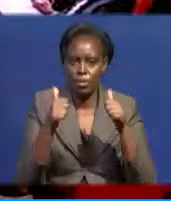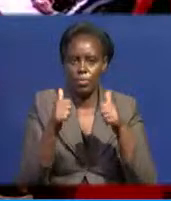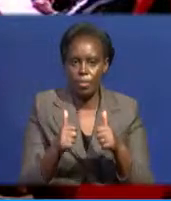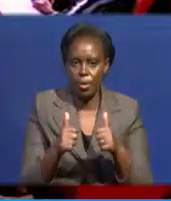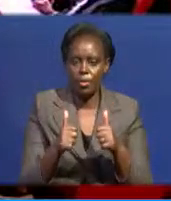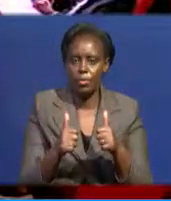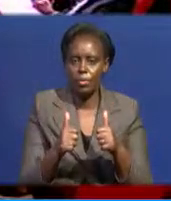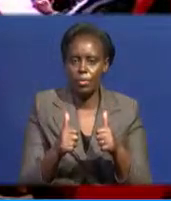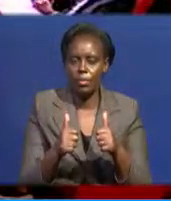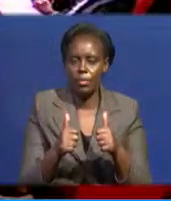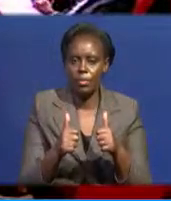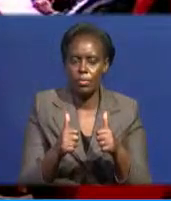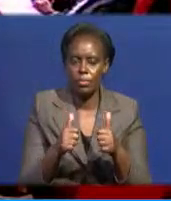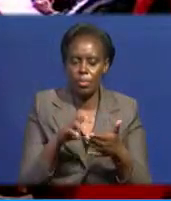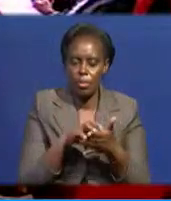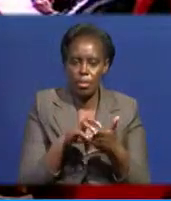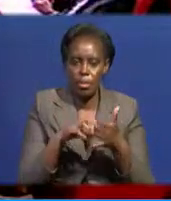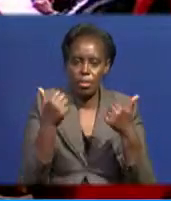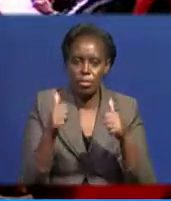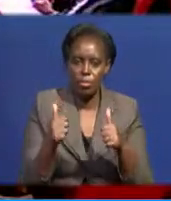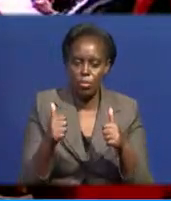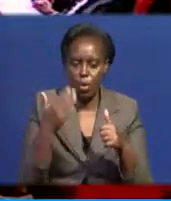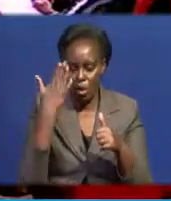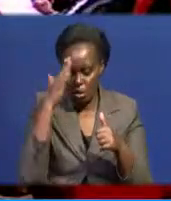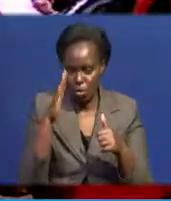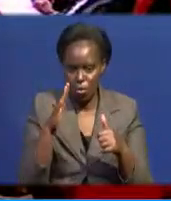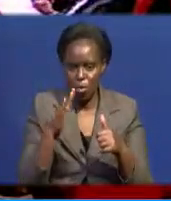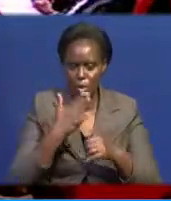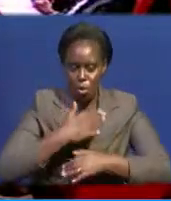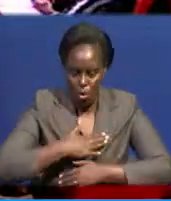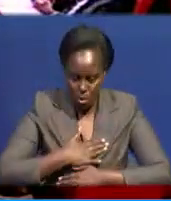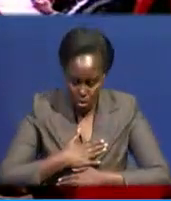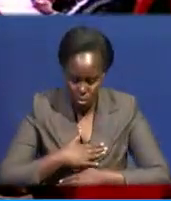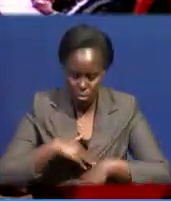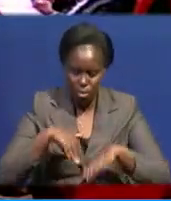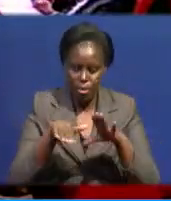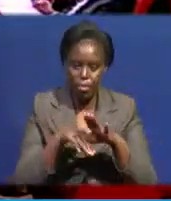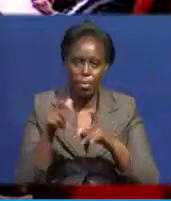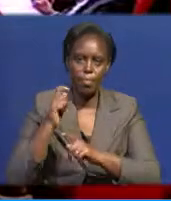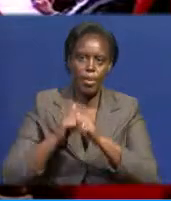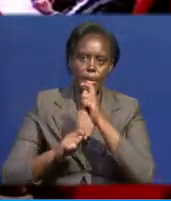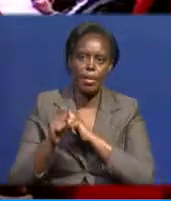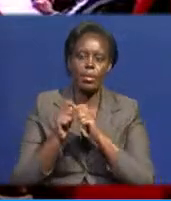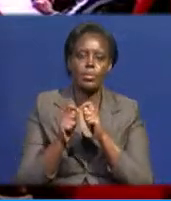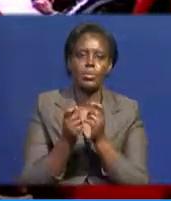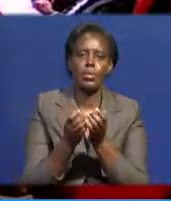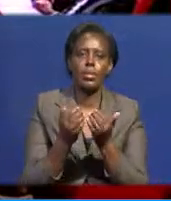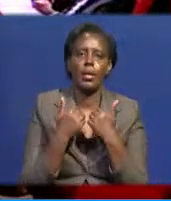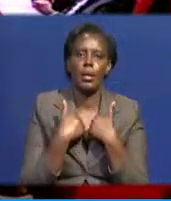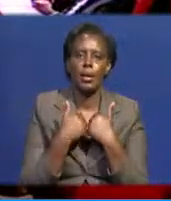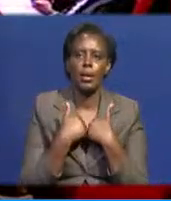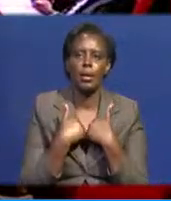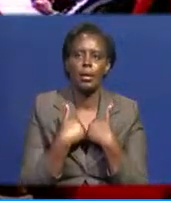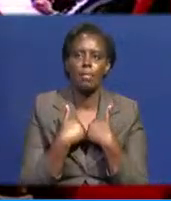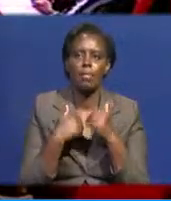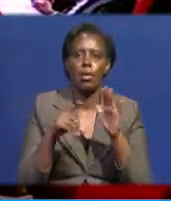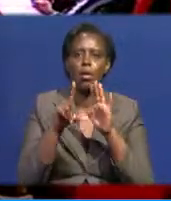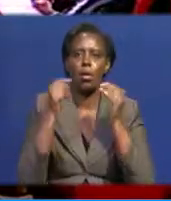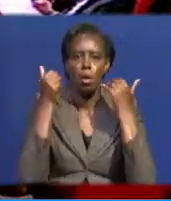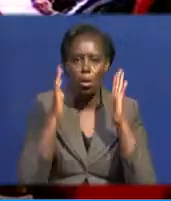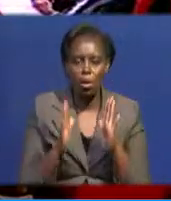or status is not known, could the minister, who we have a long history with and is an outstanding